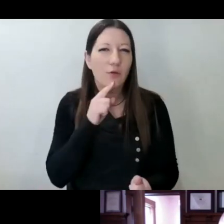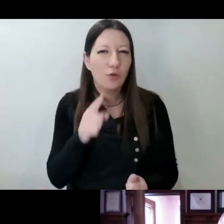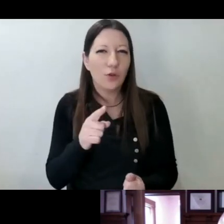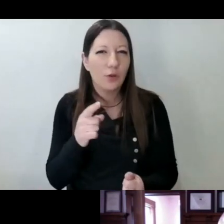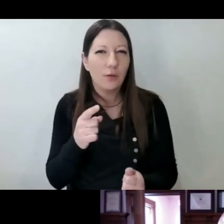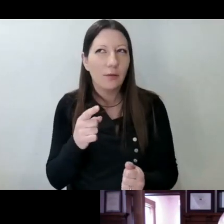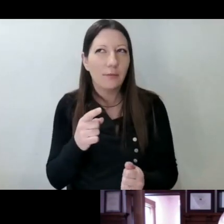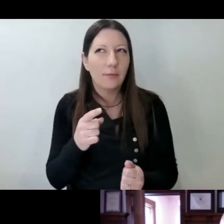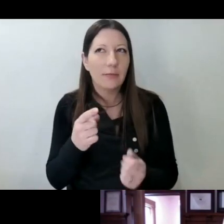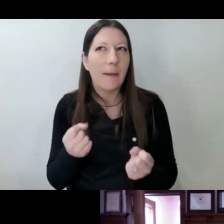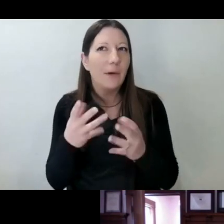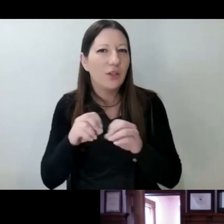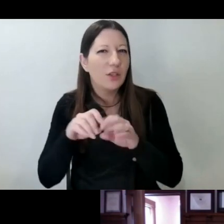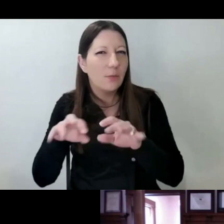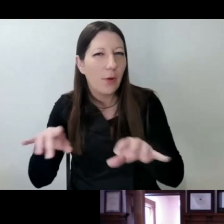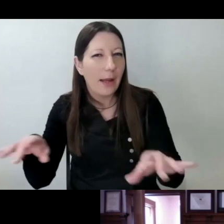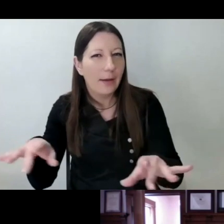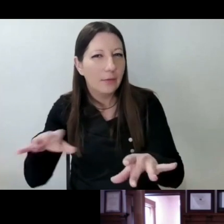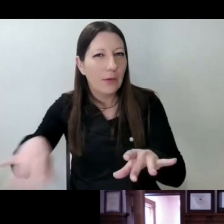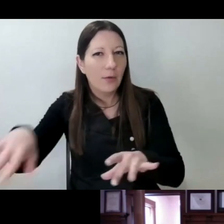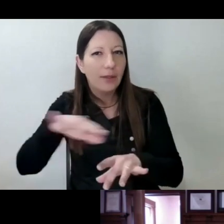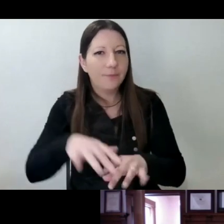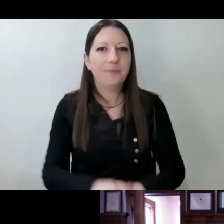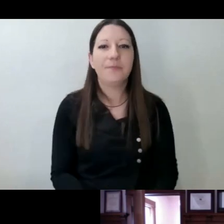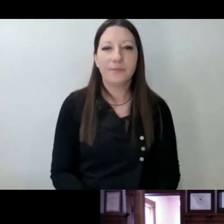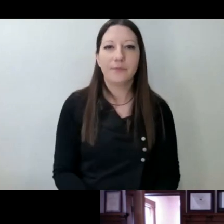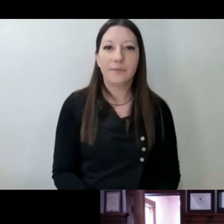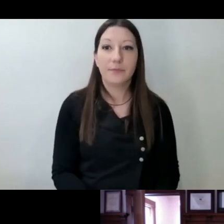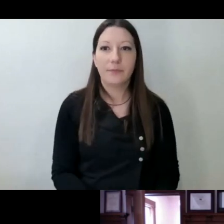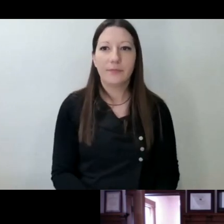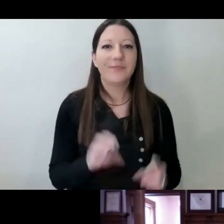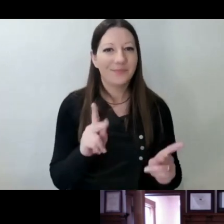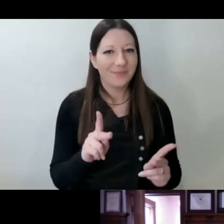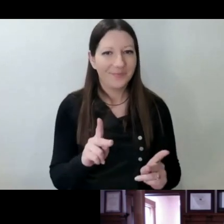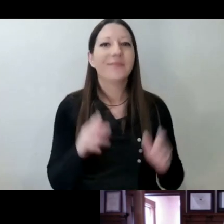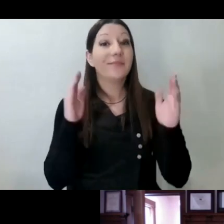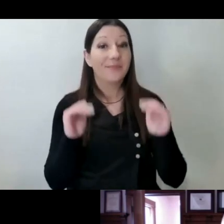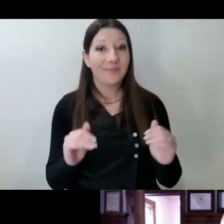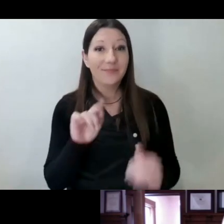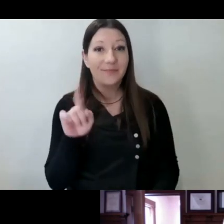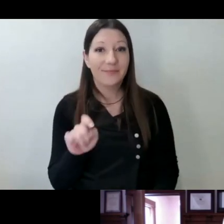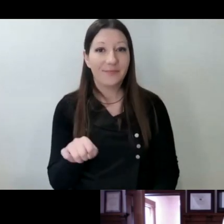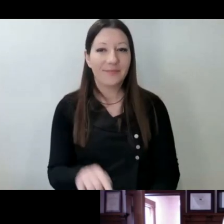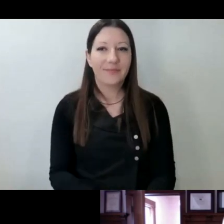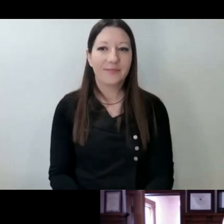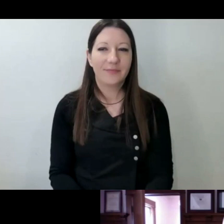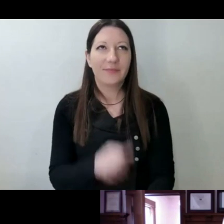it. Okay, thank you very much. Now, one that's a little bit more abstract and